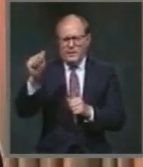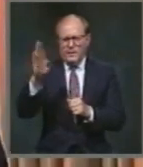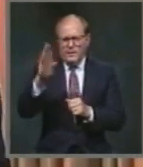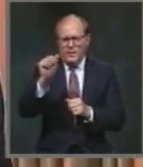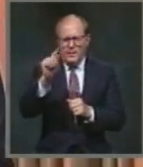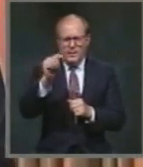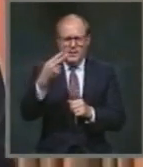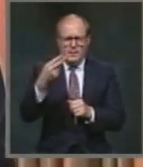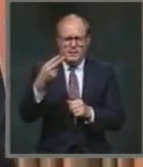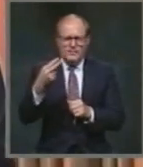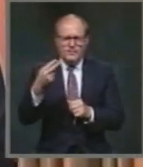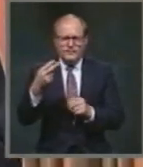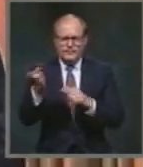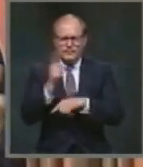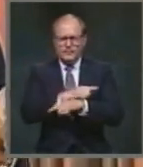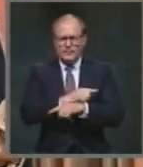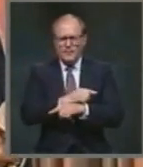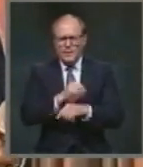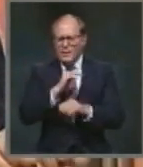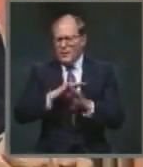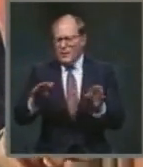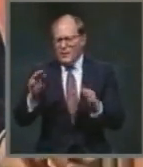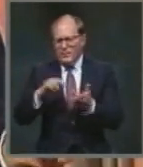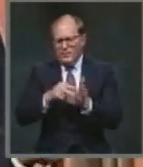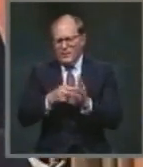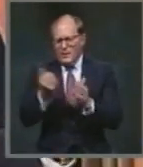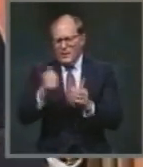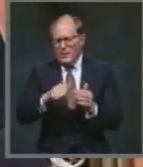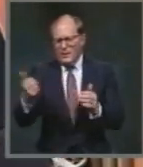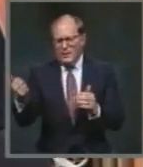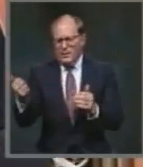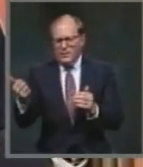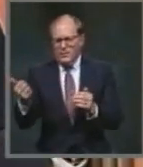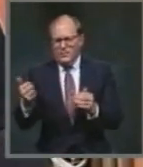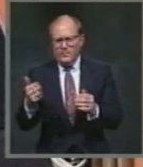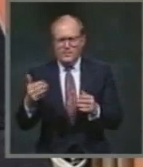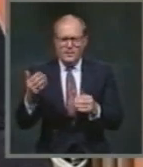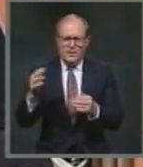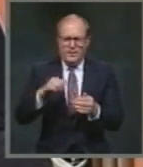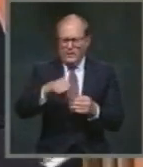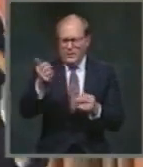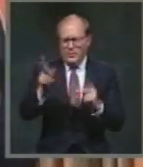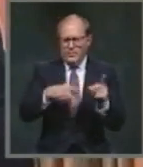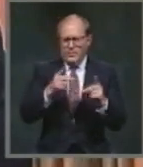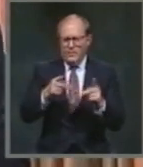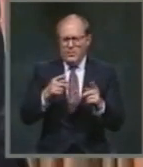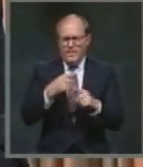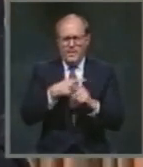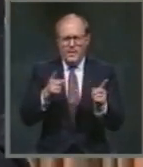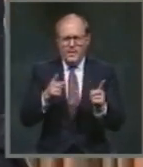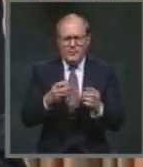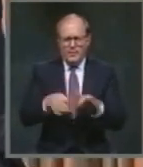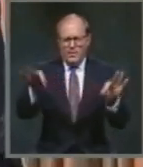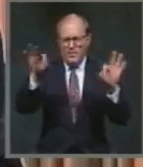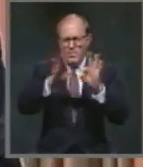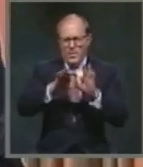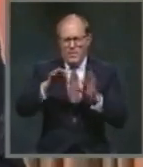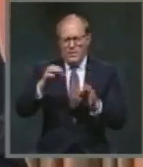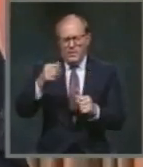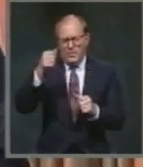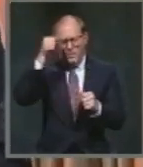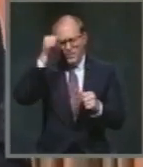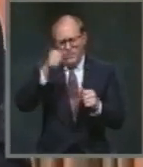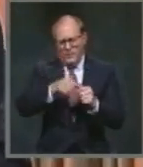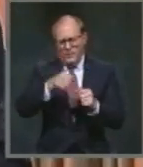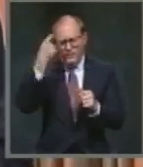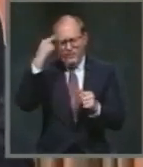anything to anybody else, any more than the pile of rocks would mean something to someone else. But it would be a constant reminder